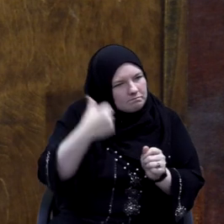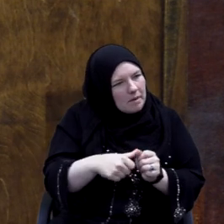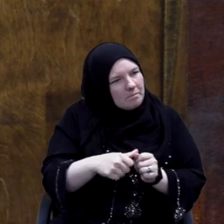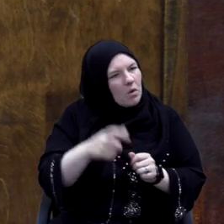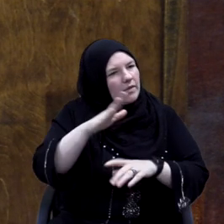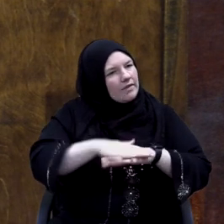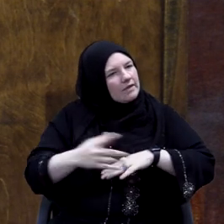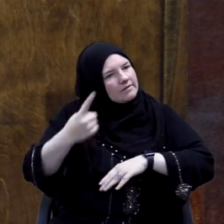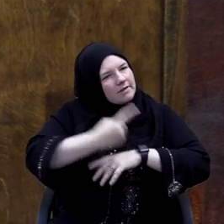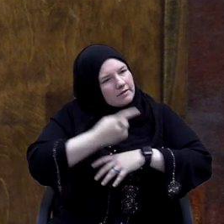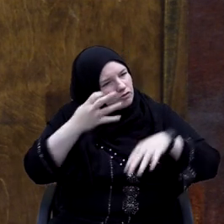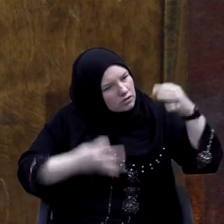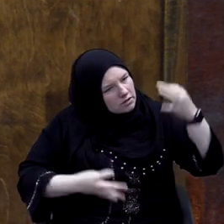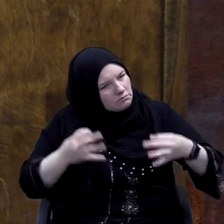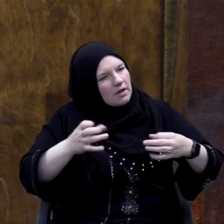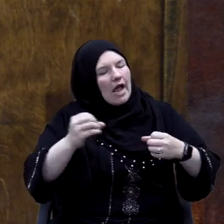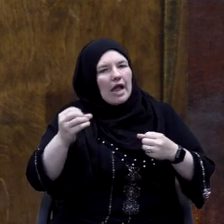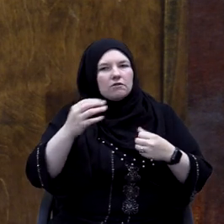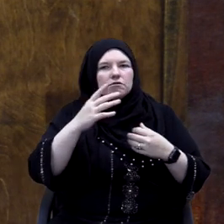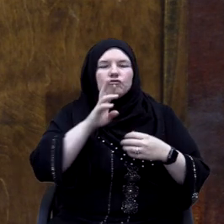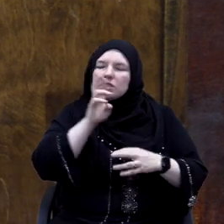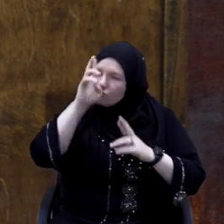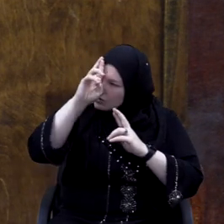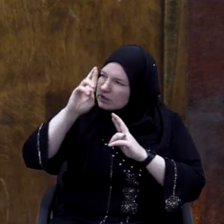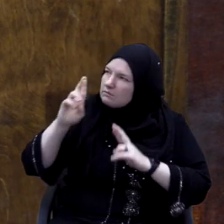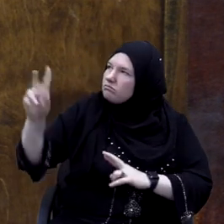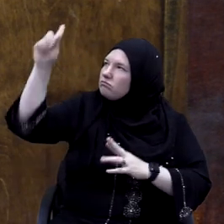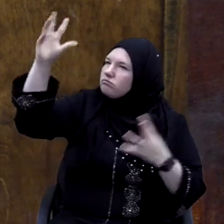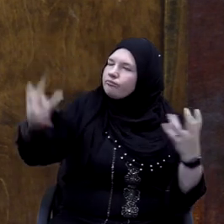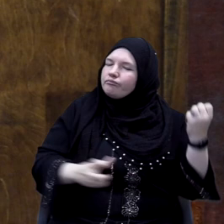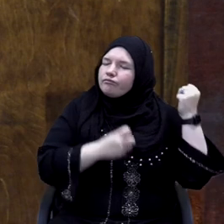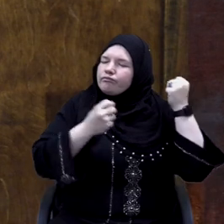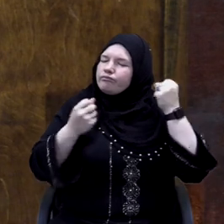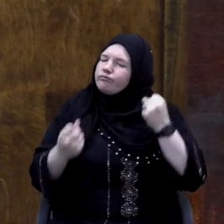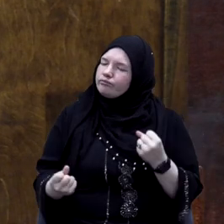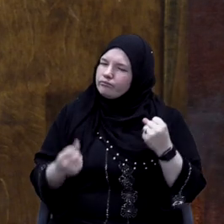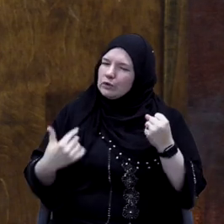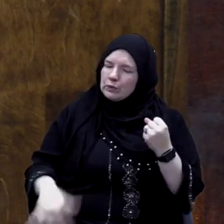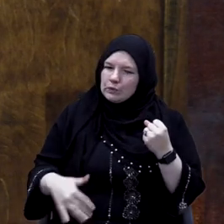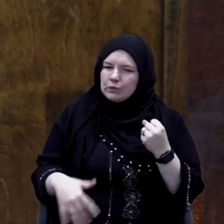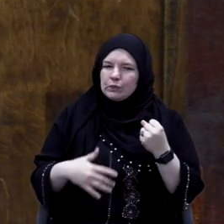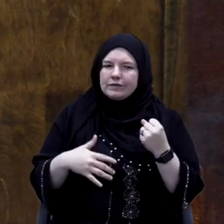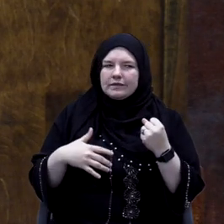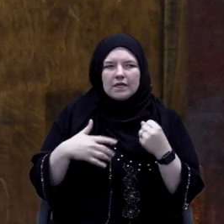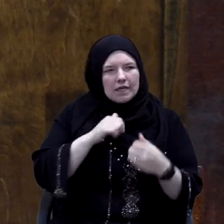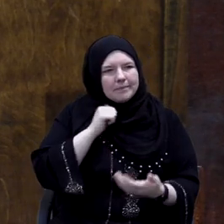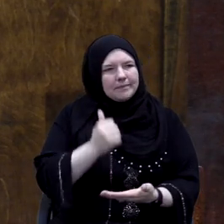and appreciation of His Majesty. Allahumma ameen.